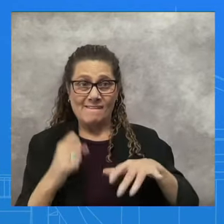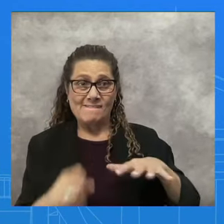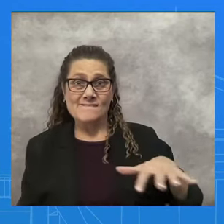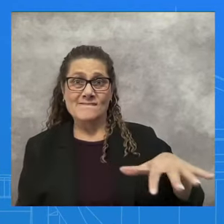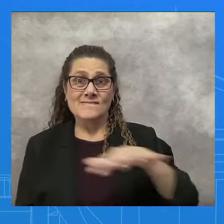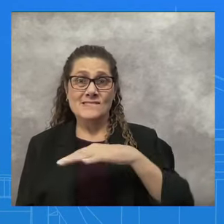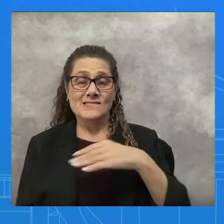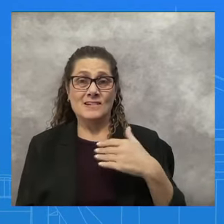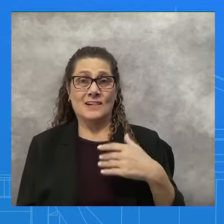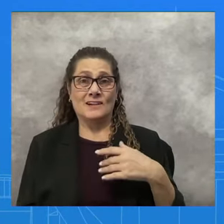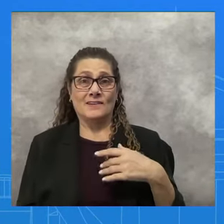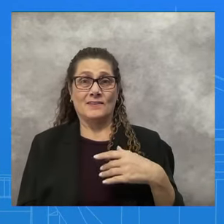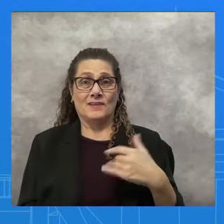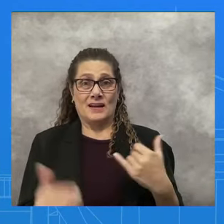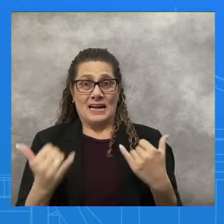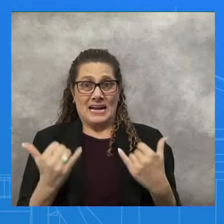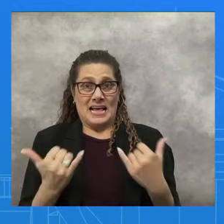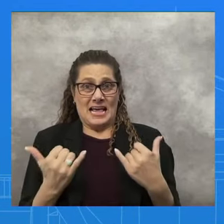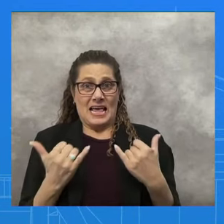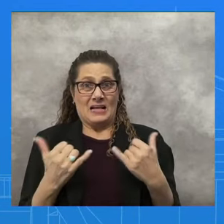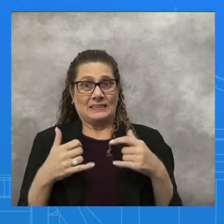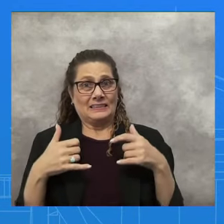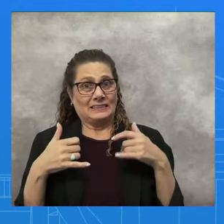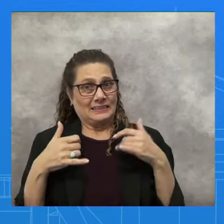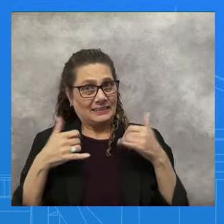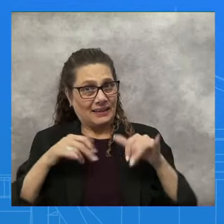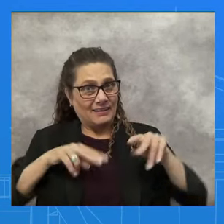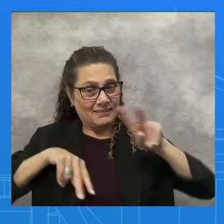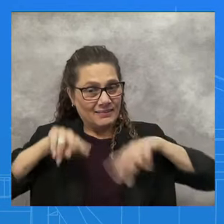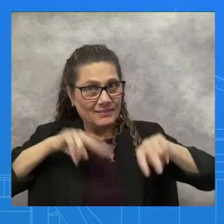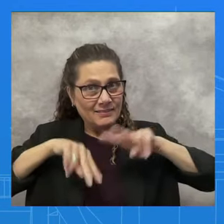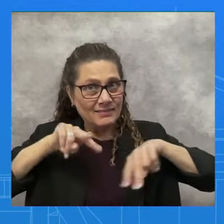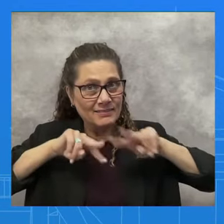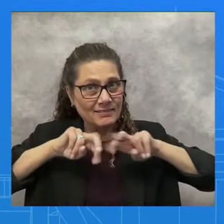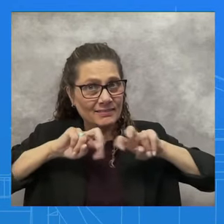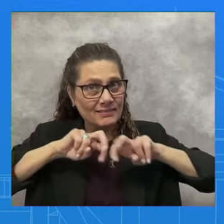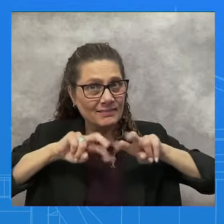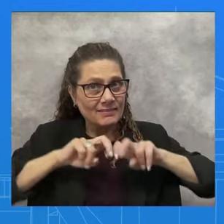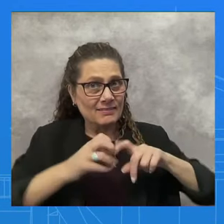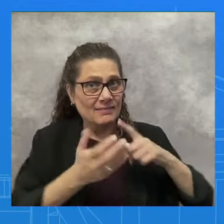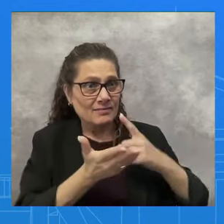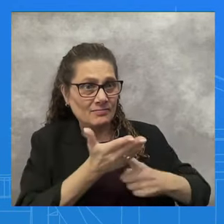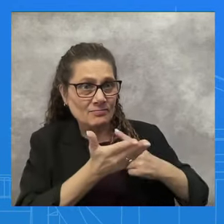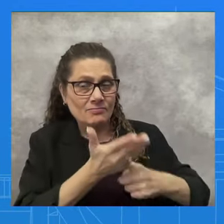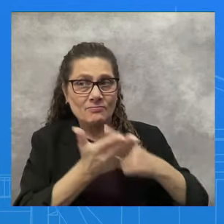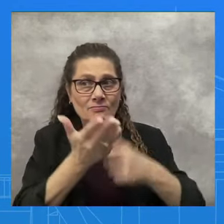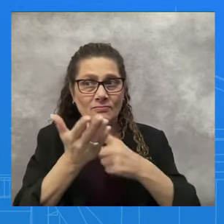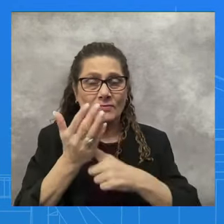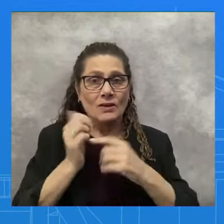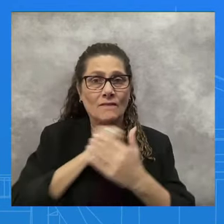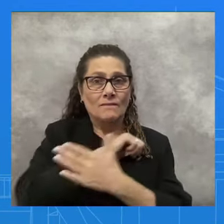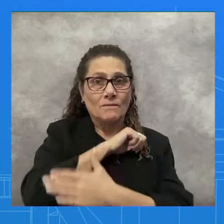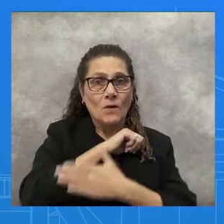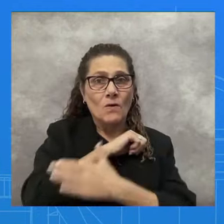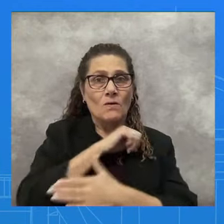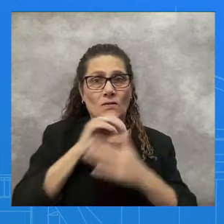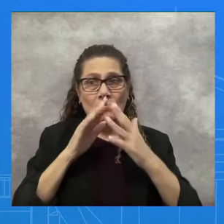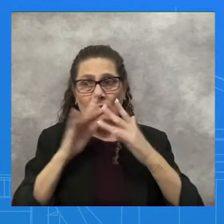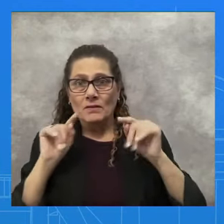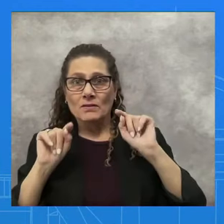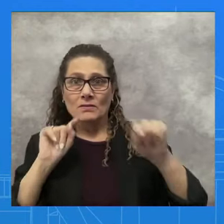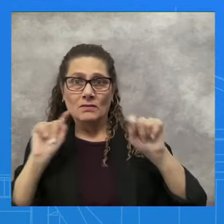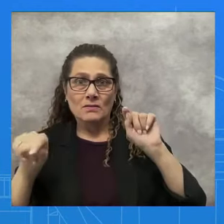sharing with allies and partners, and we're just not at a point right now. We don't believe we should be at a point right now to be